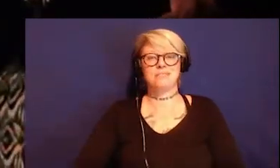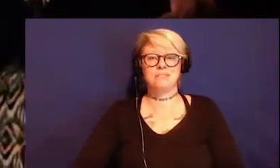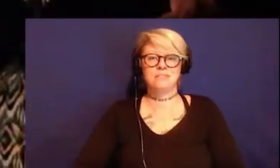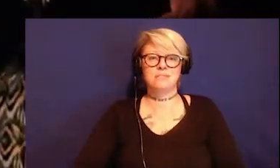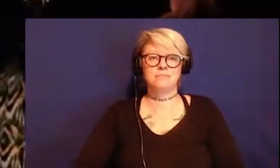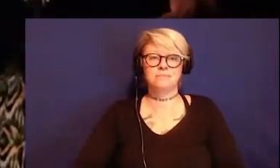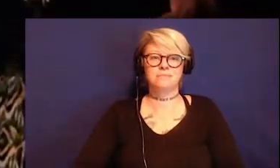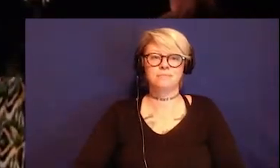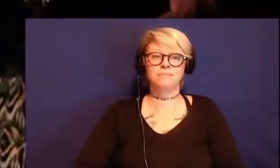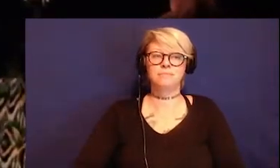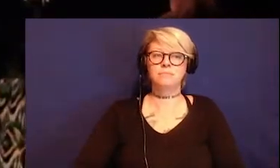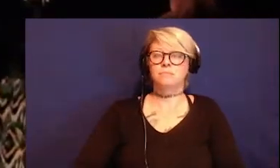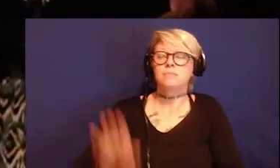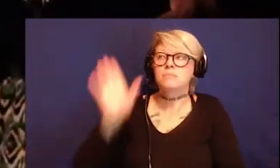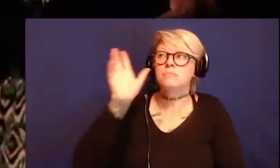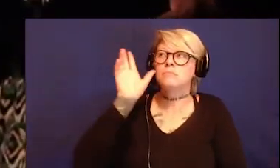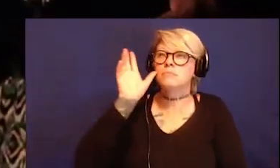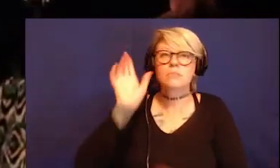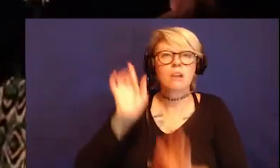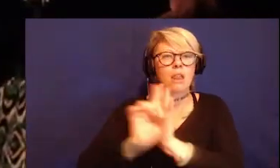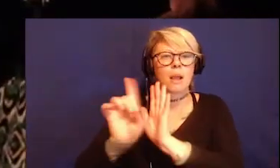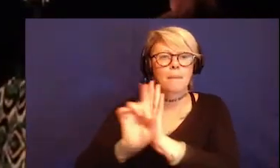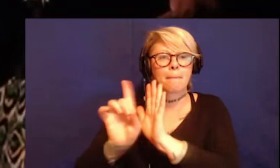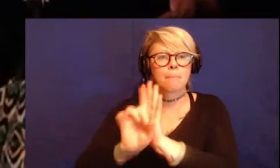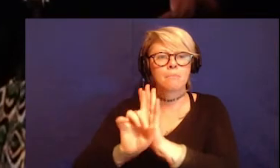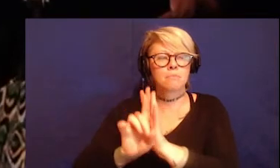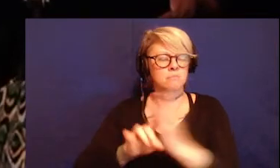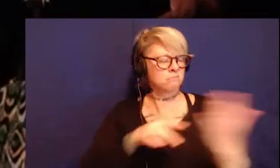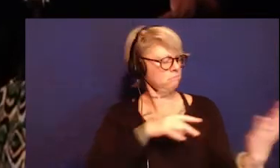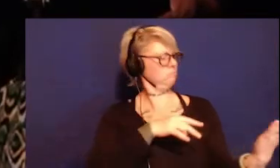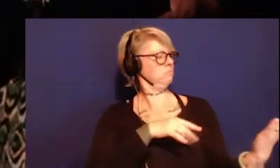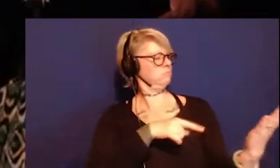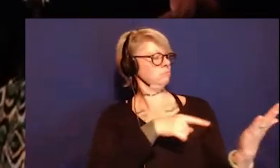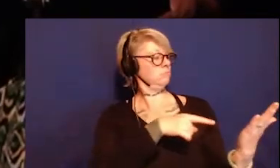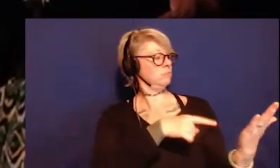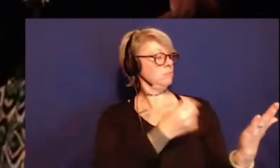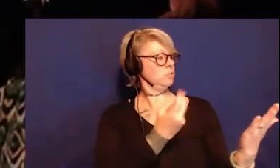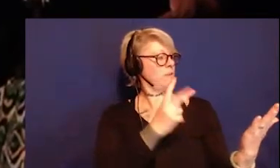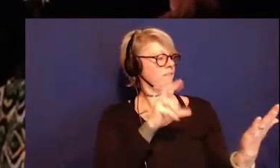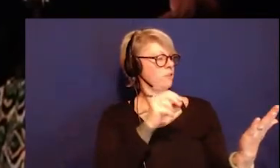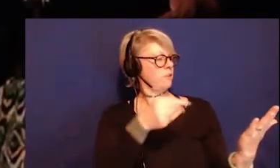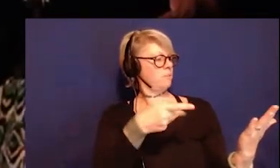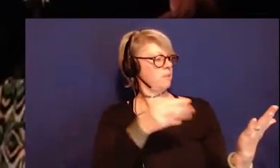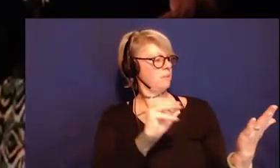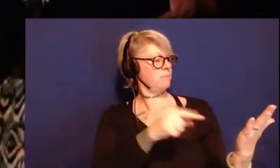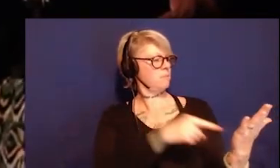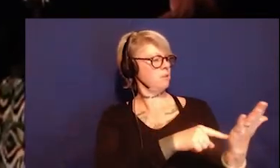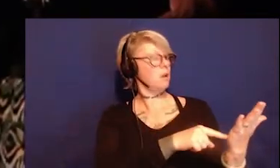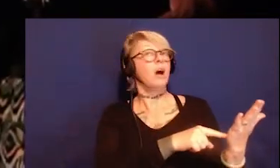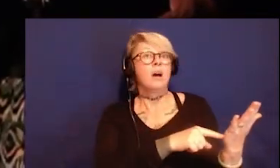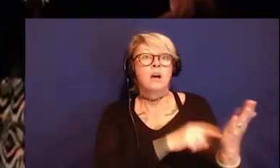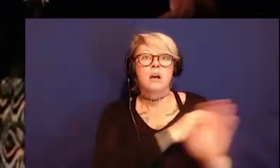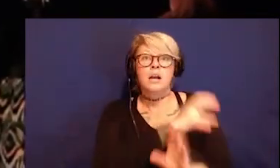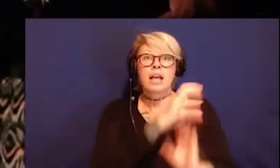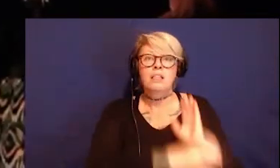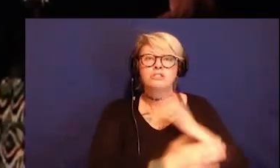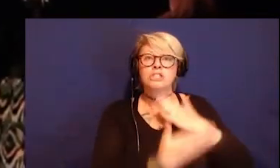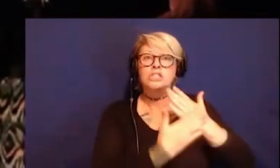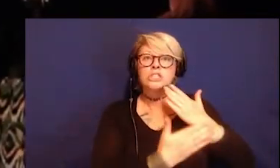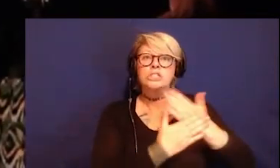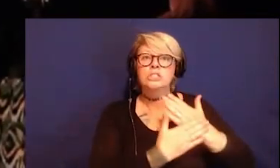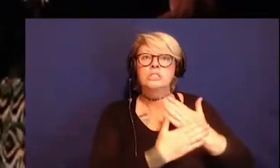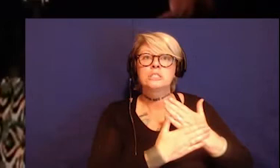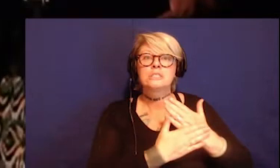We hear the sound of an alarm. She sees the clock, 12:30 p.m., and a calendar reminder on her phone screen